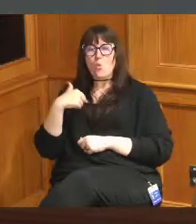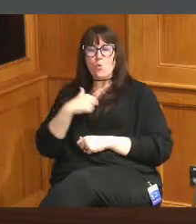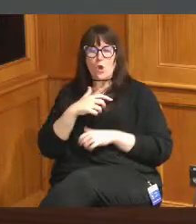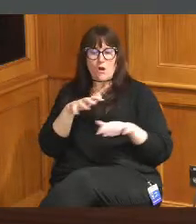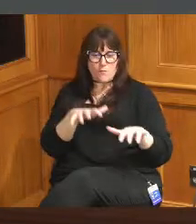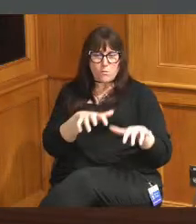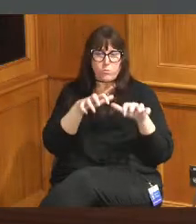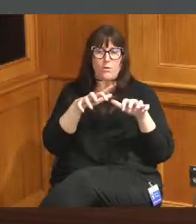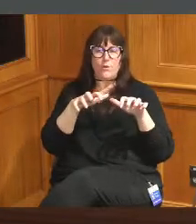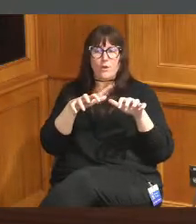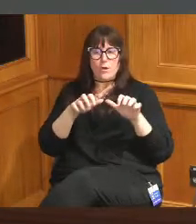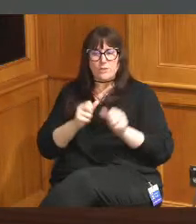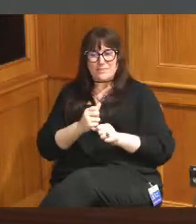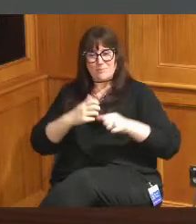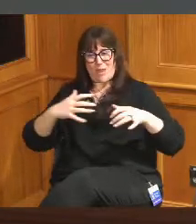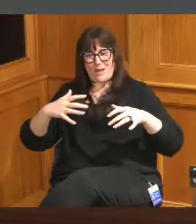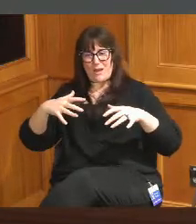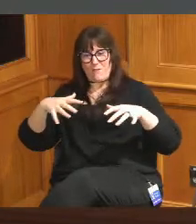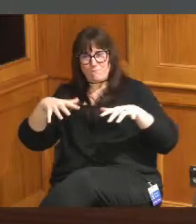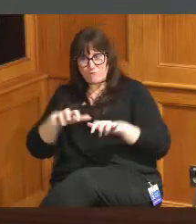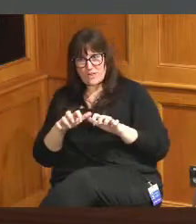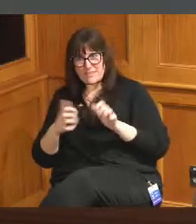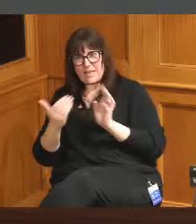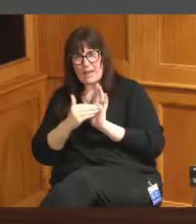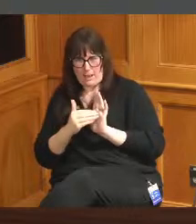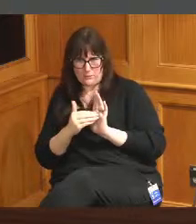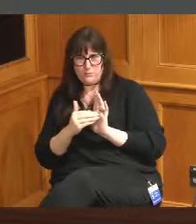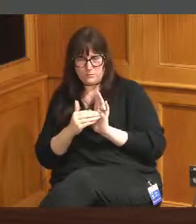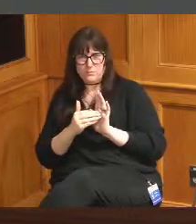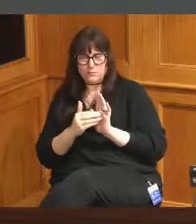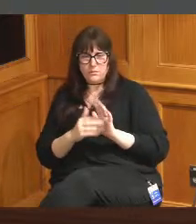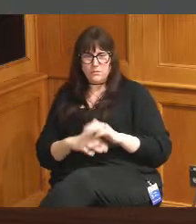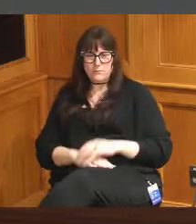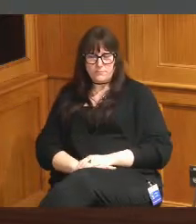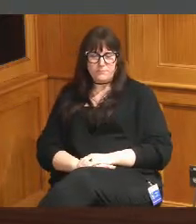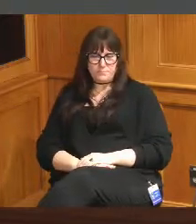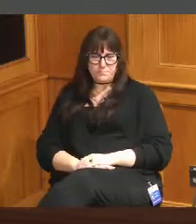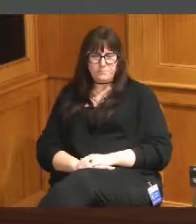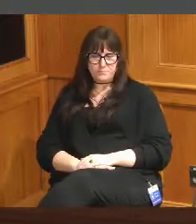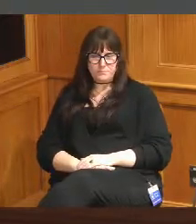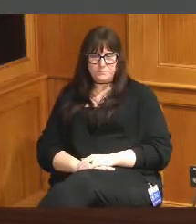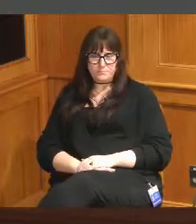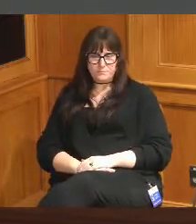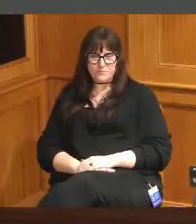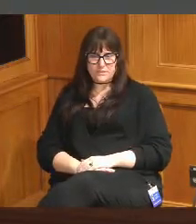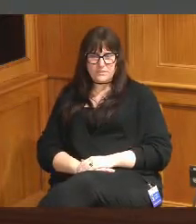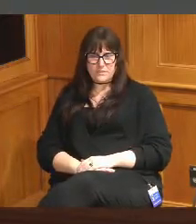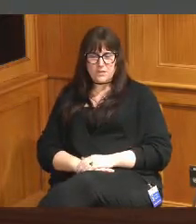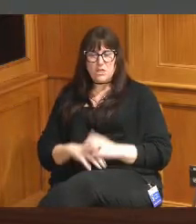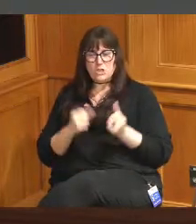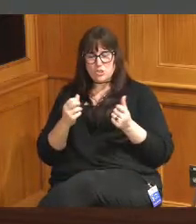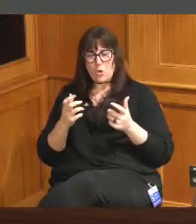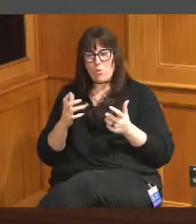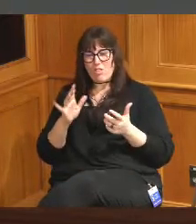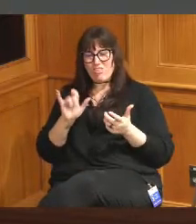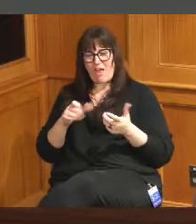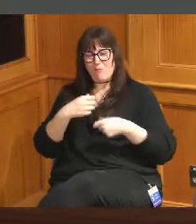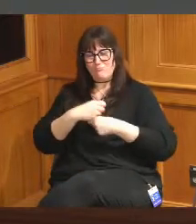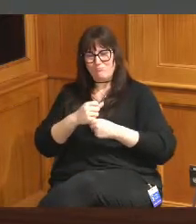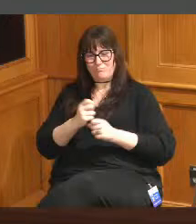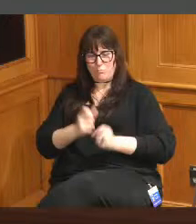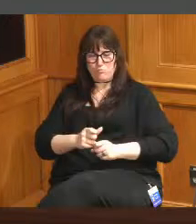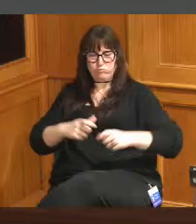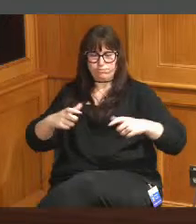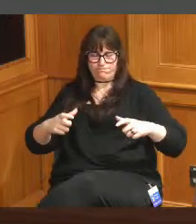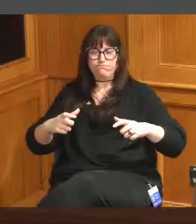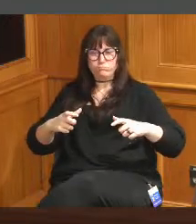freeze, thaw cycle that have just happened in a very bad way that have opened up a lot of really bad potholes. In terms of